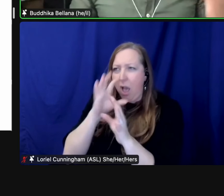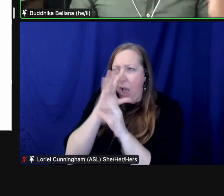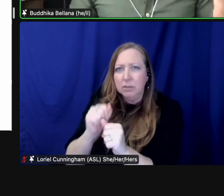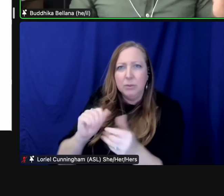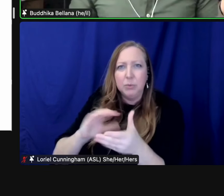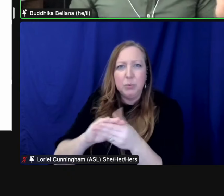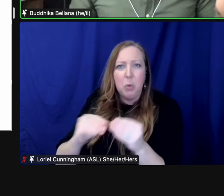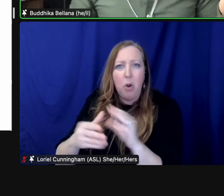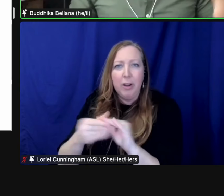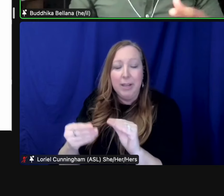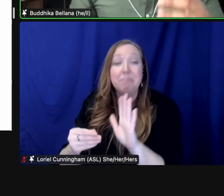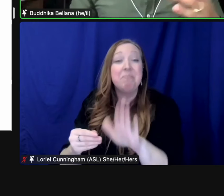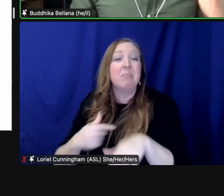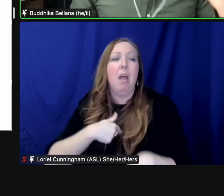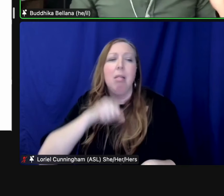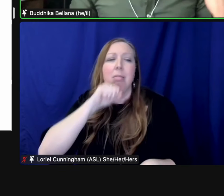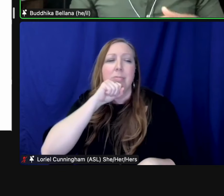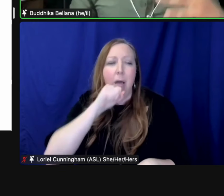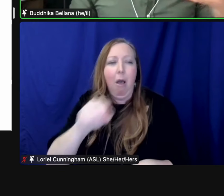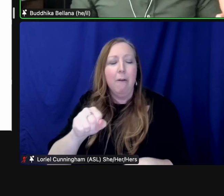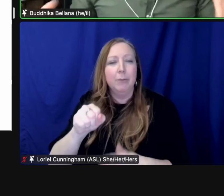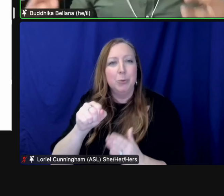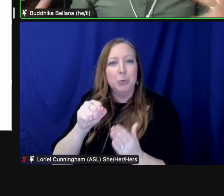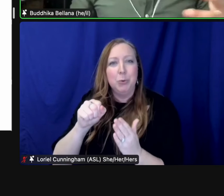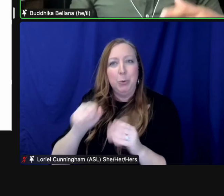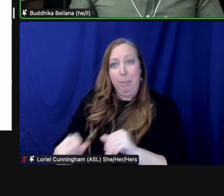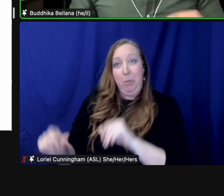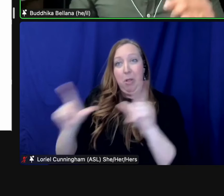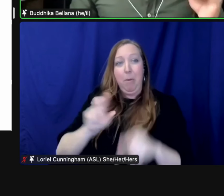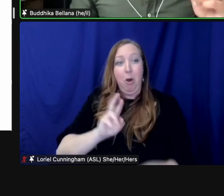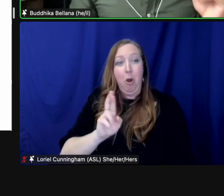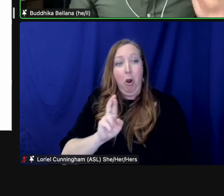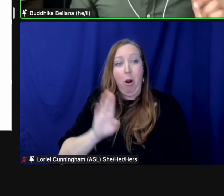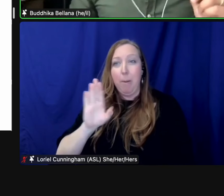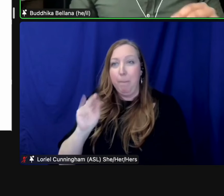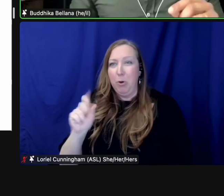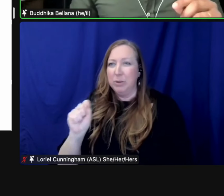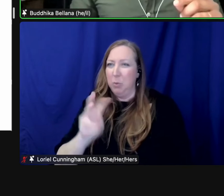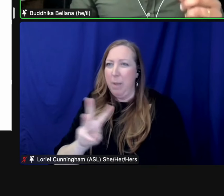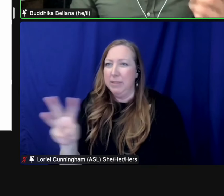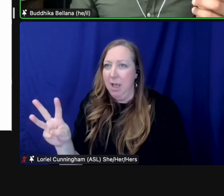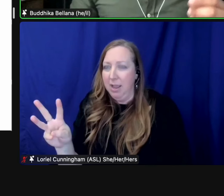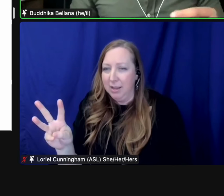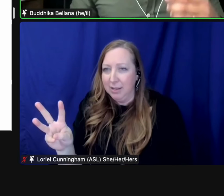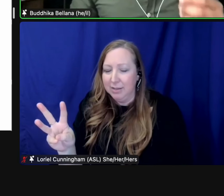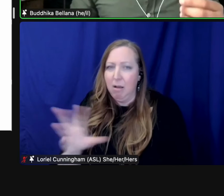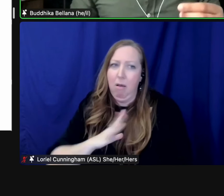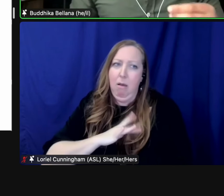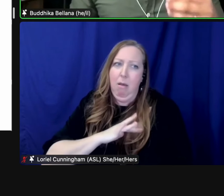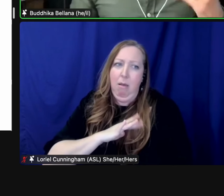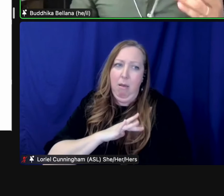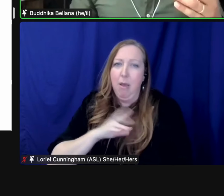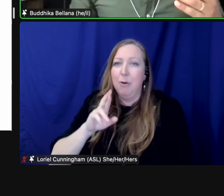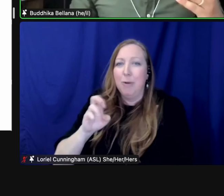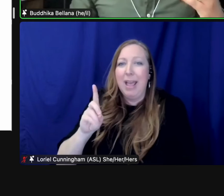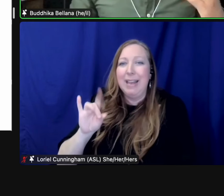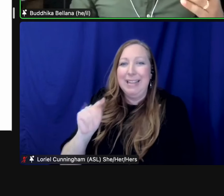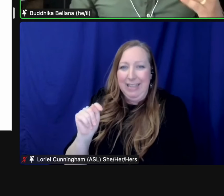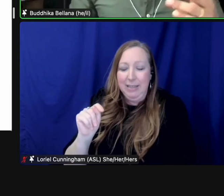on our books, which is a great subreddit if you want to think about reading. And this post was one